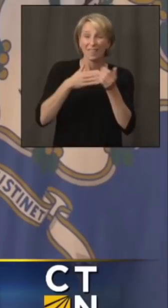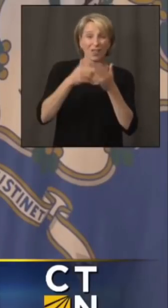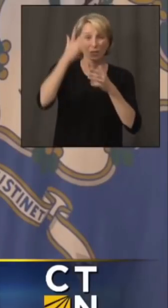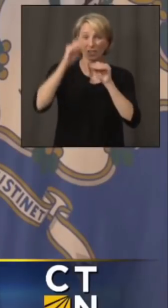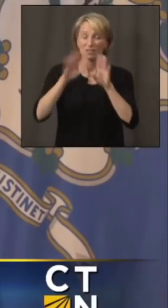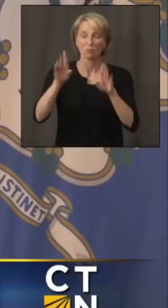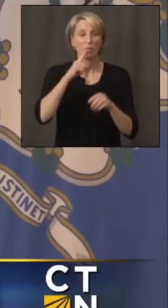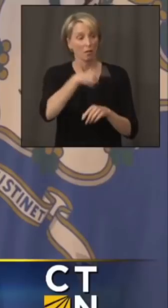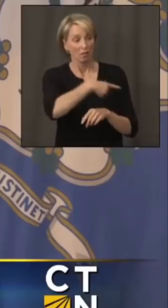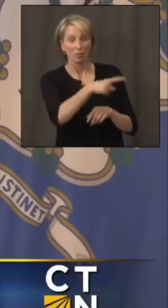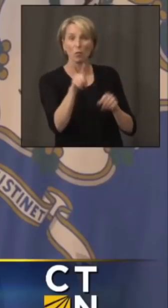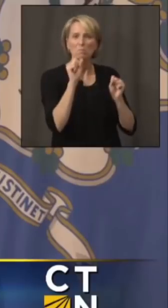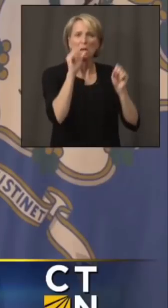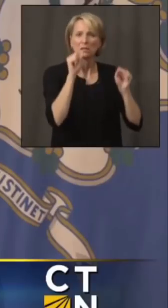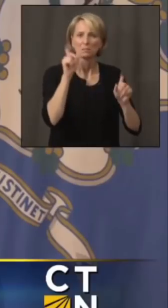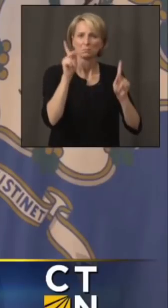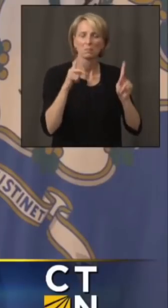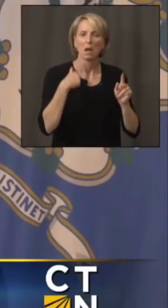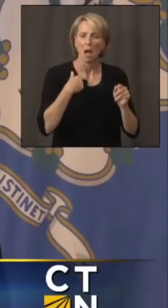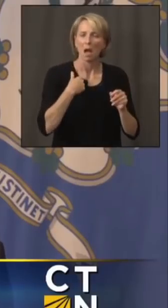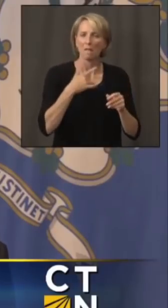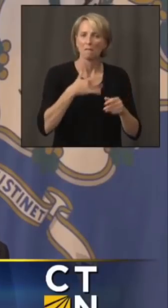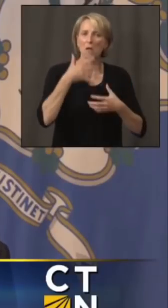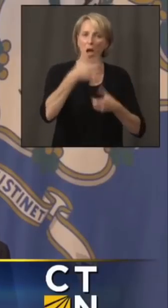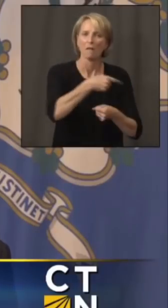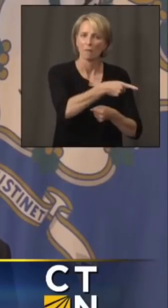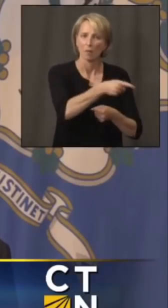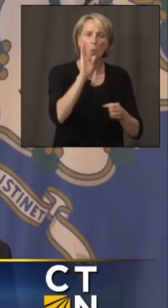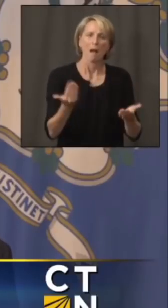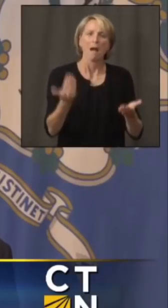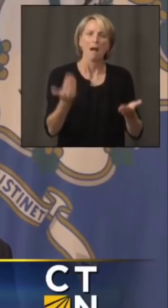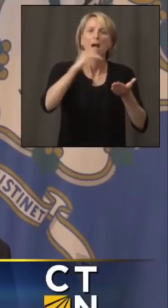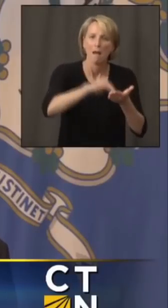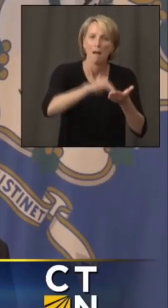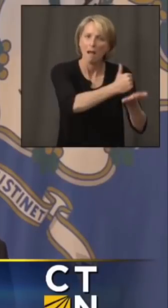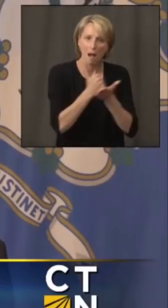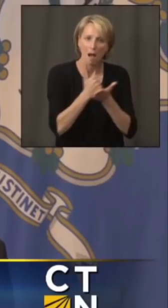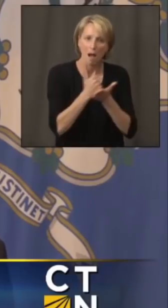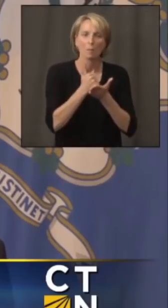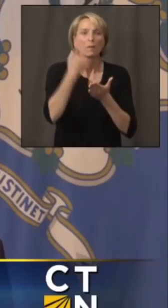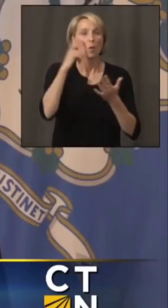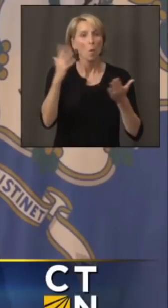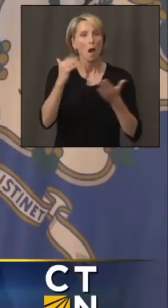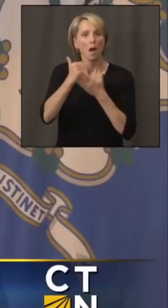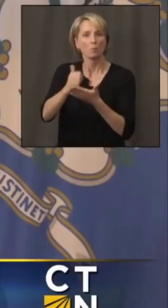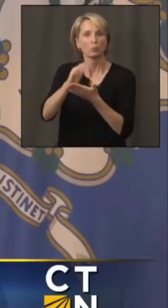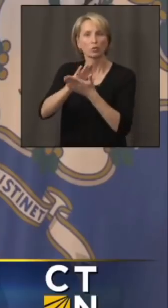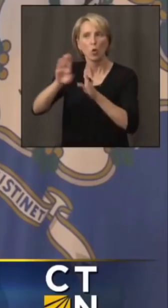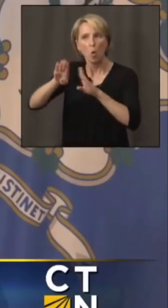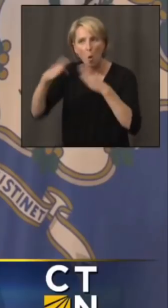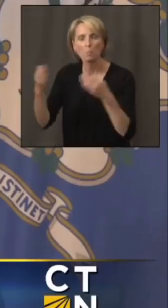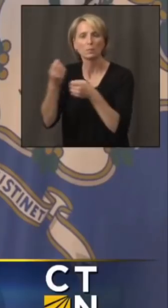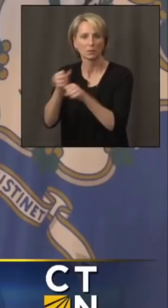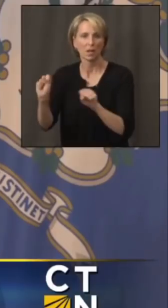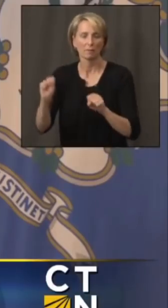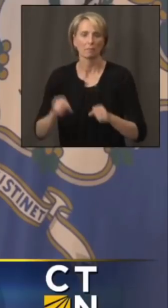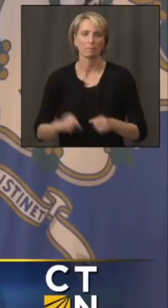are amazing people who are going to step up again and do what it takes so we can get our schools reopened safely.